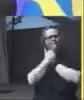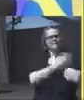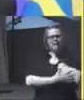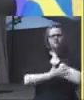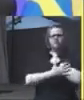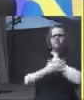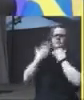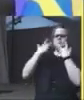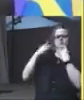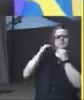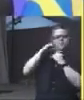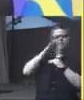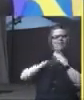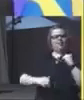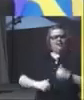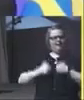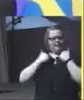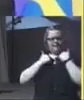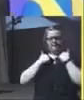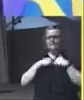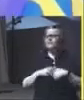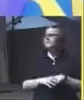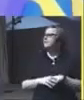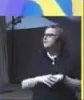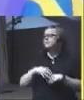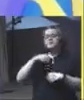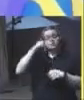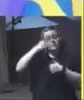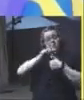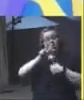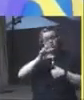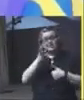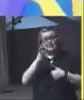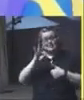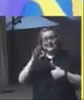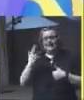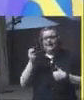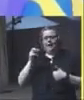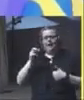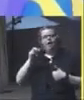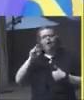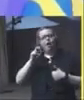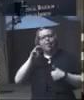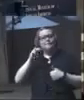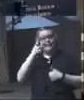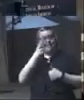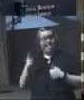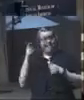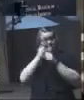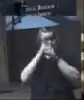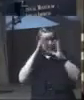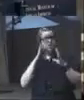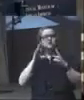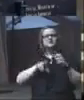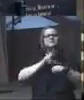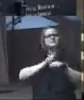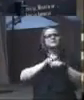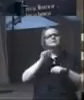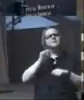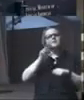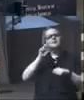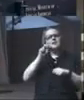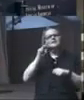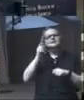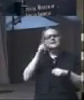than life. Dory Miller, the 369th Harlem Hellfighters, and of course the Tuskegee